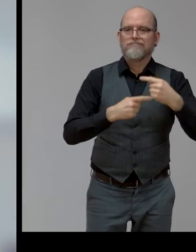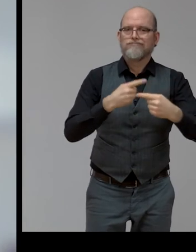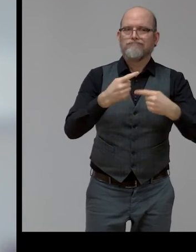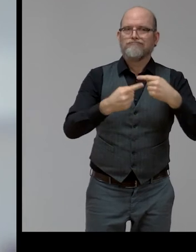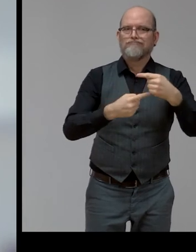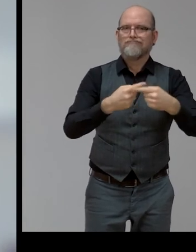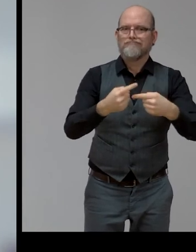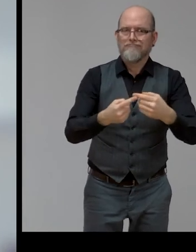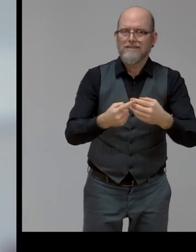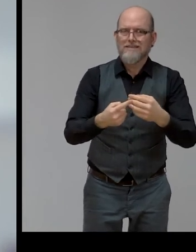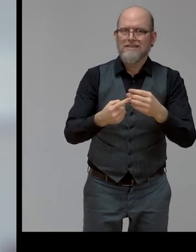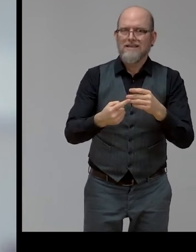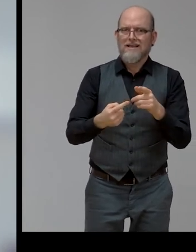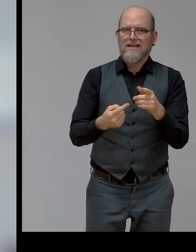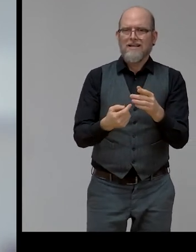is yours.